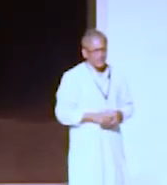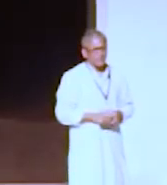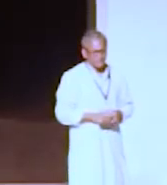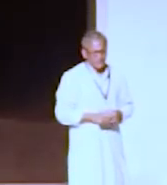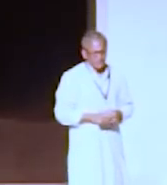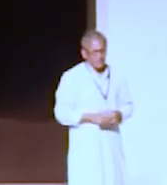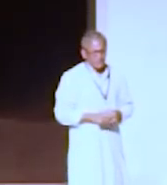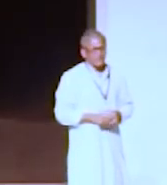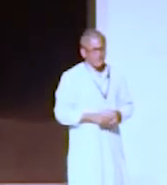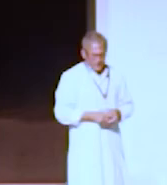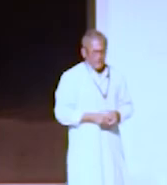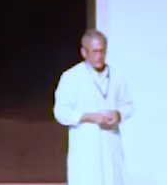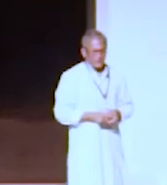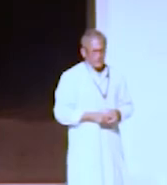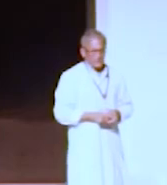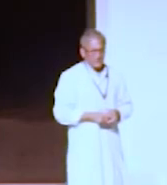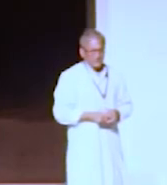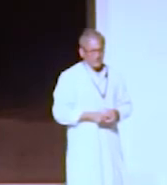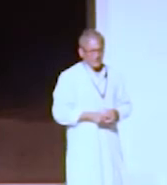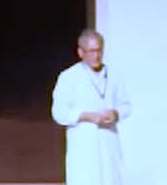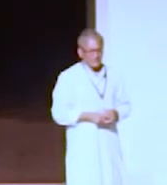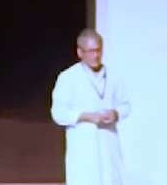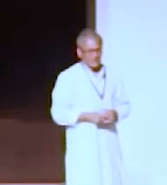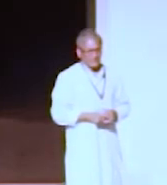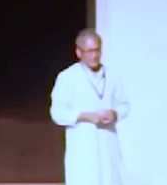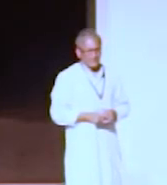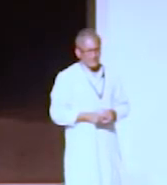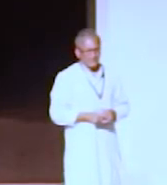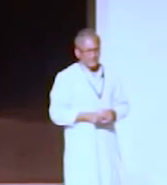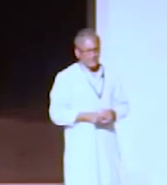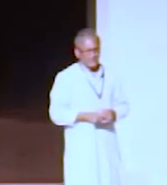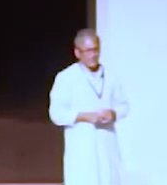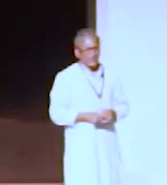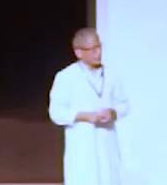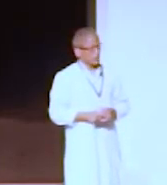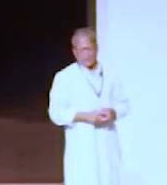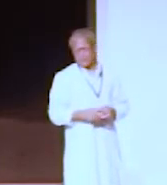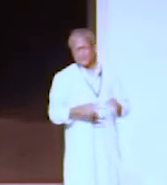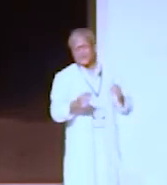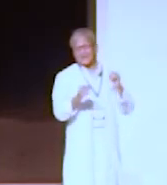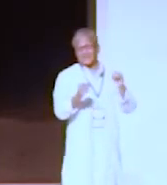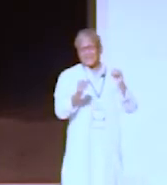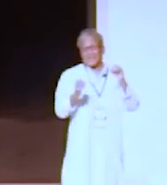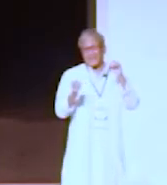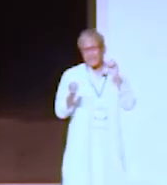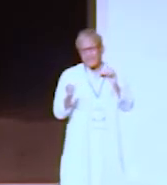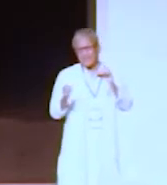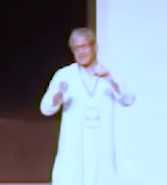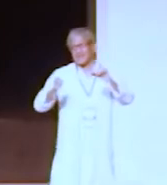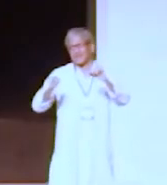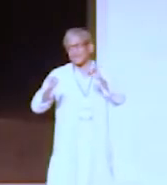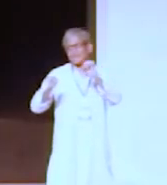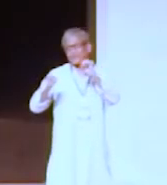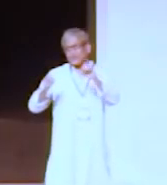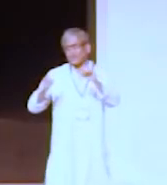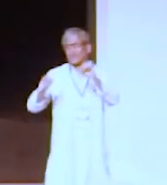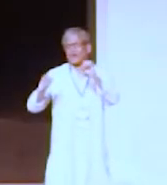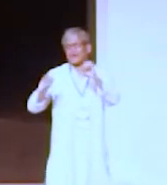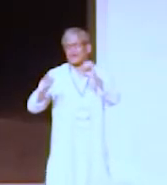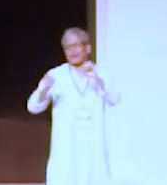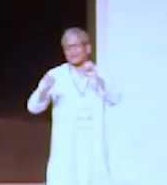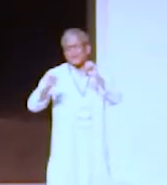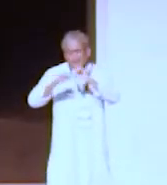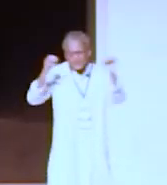not similar, but in a very small scale. sure. Something that will help the children to learn. No, absolutely. As I said, every